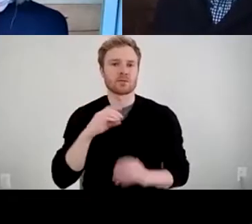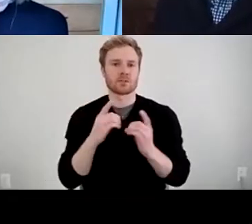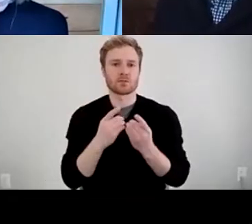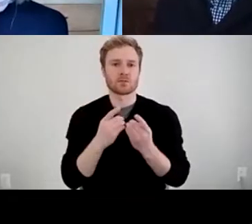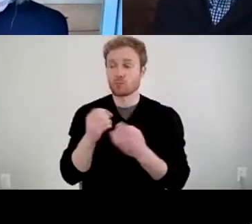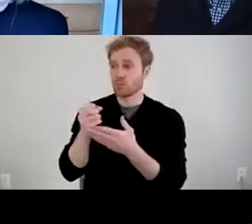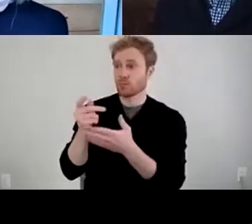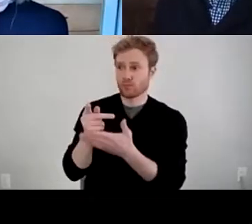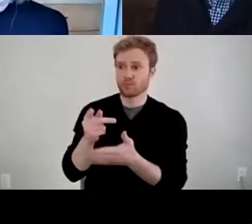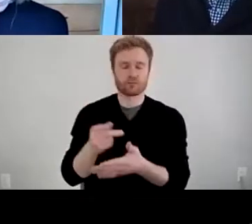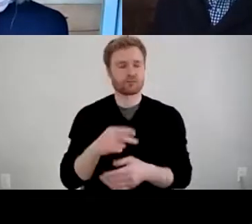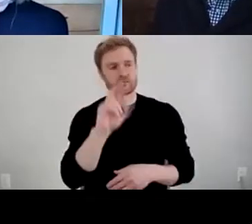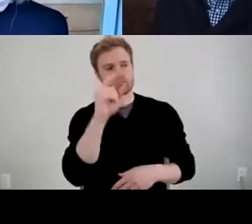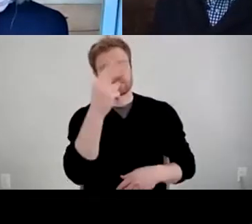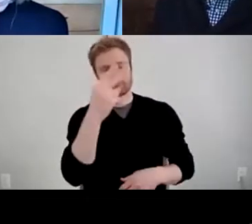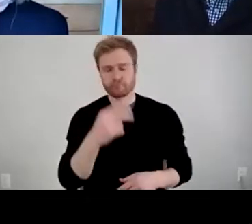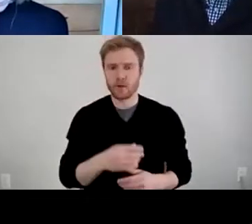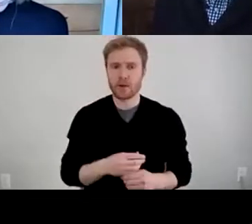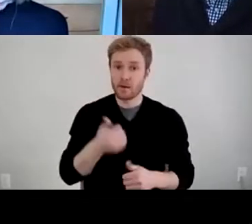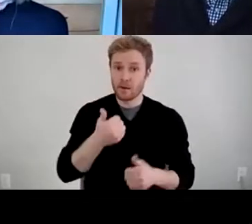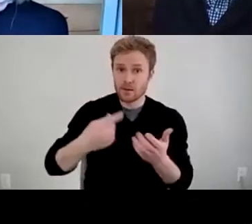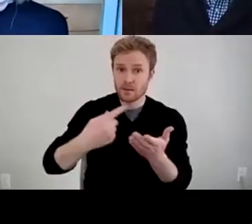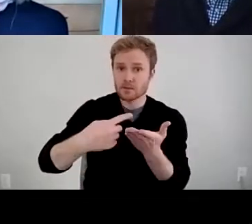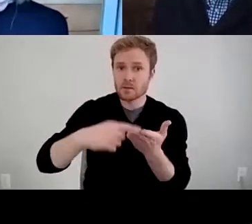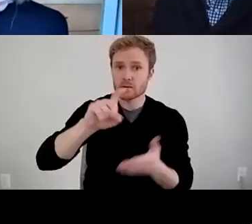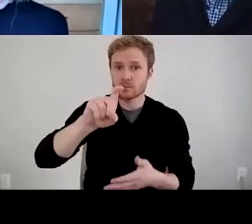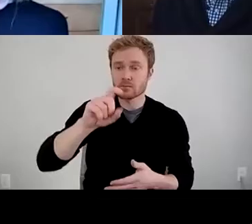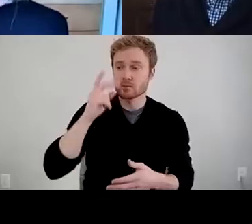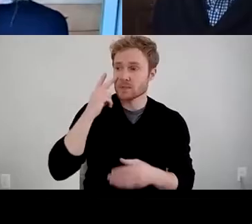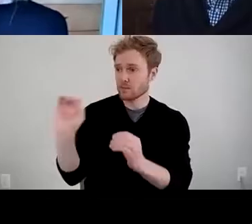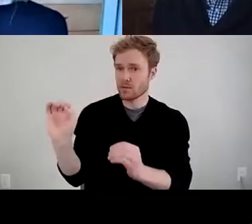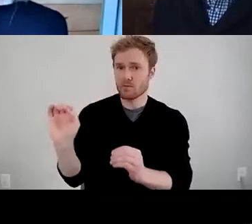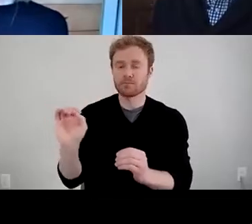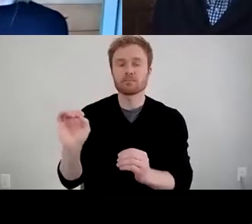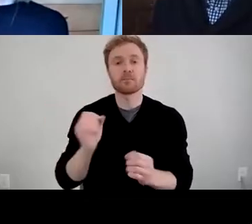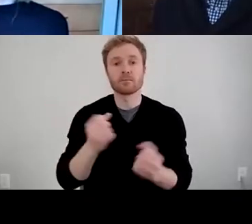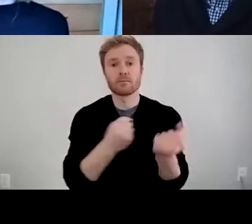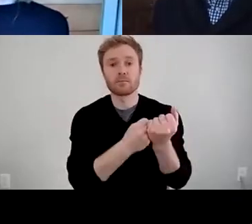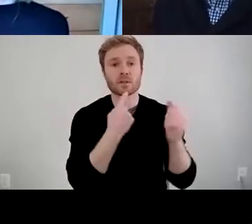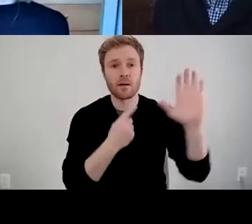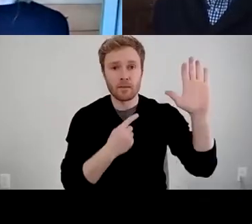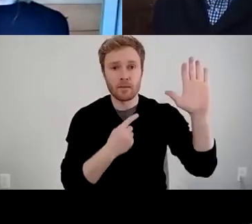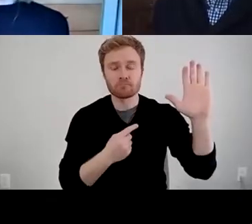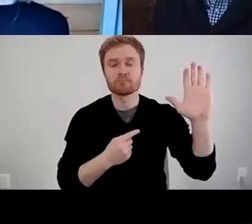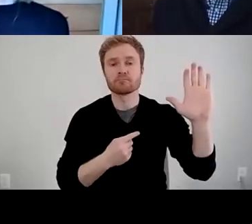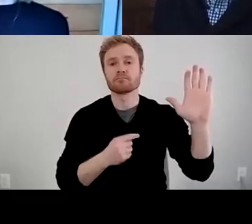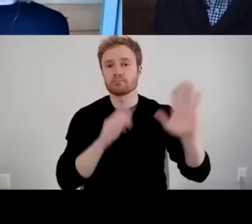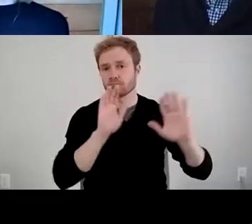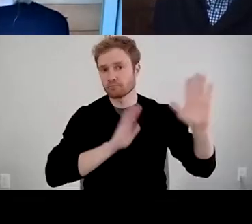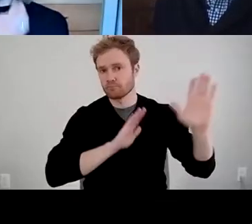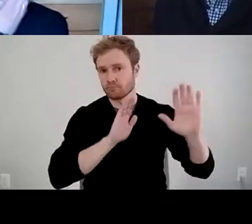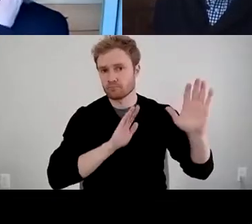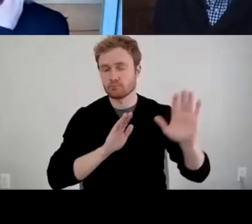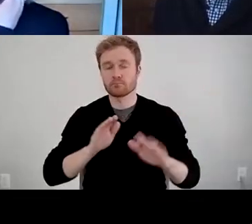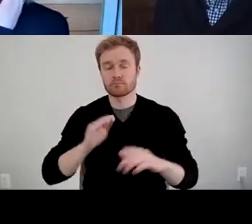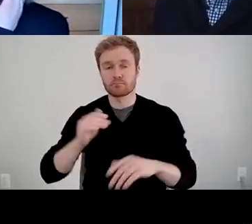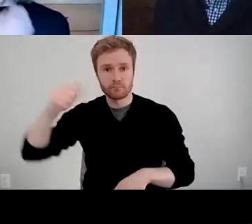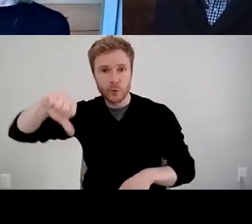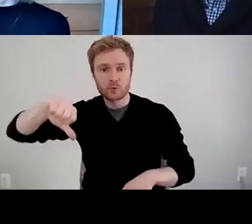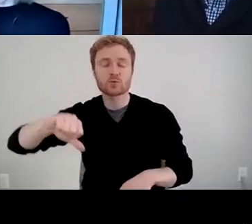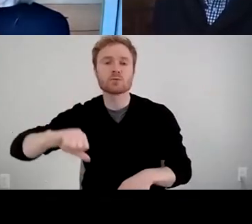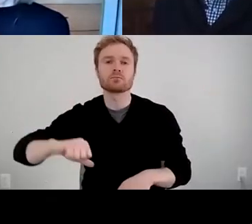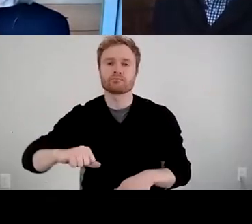to construct, maintain, and use at their own cost and expense an existing set of wood steps and a retaining wall at 705